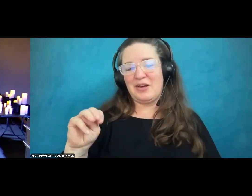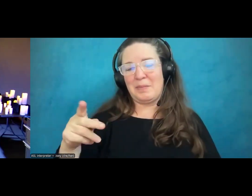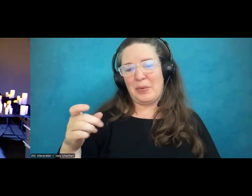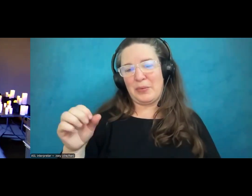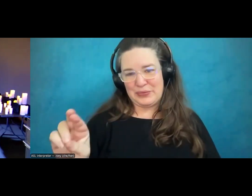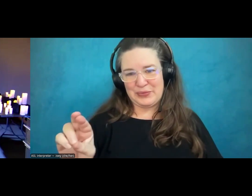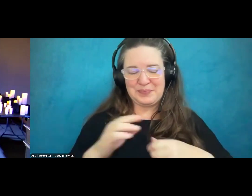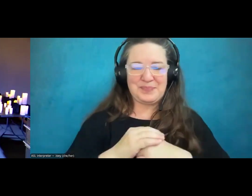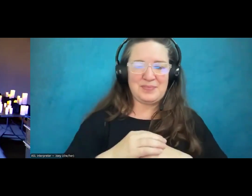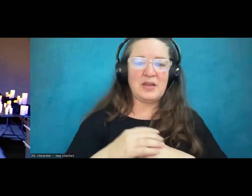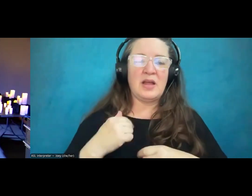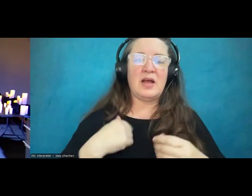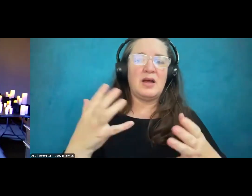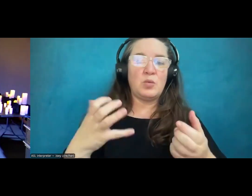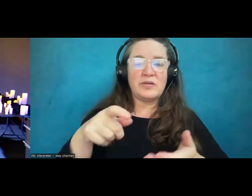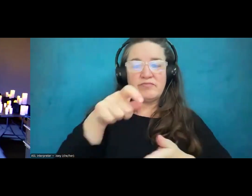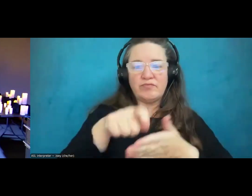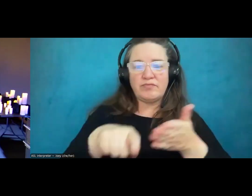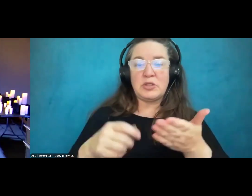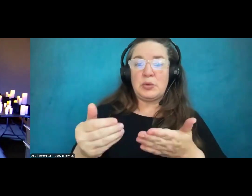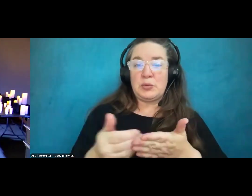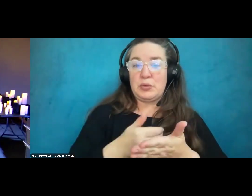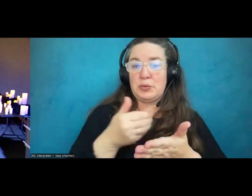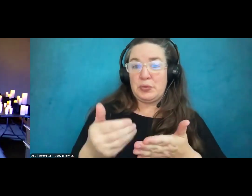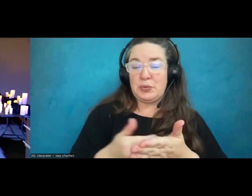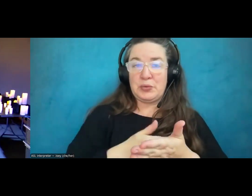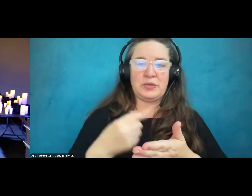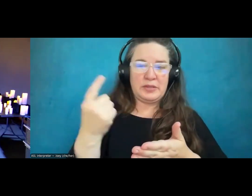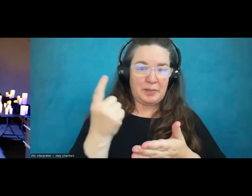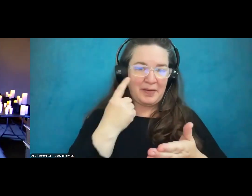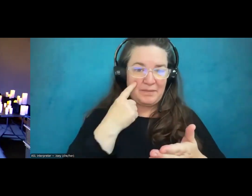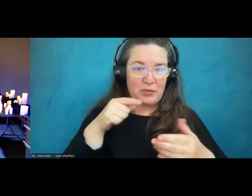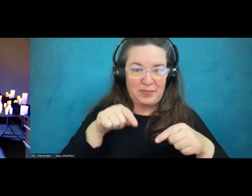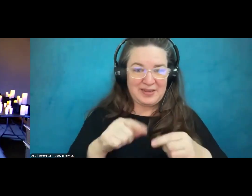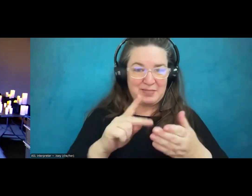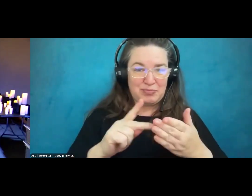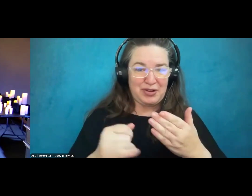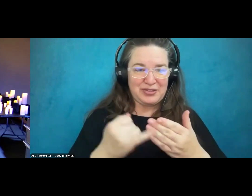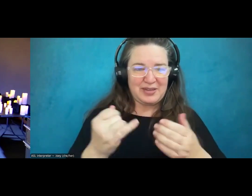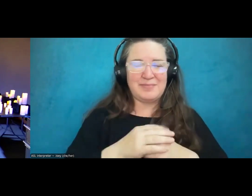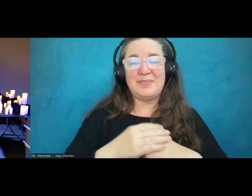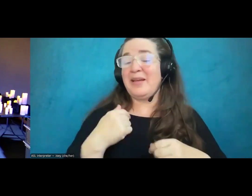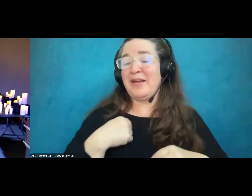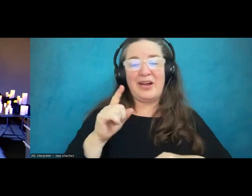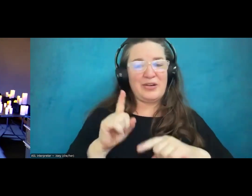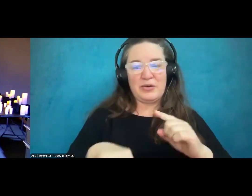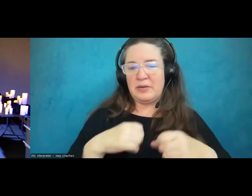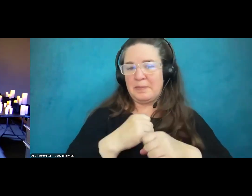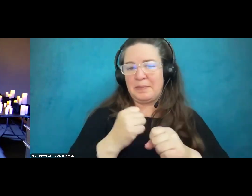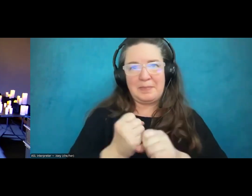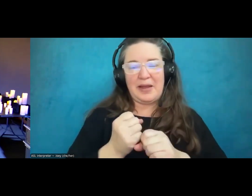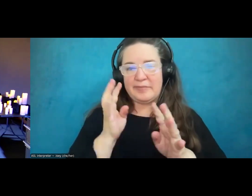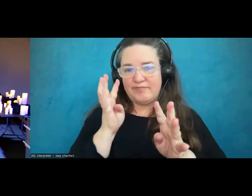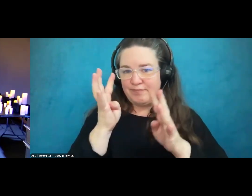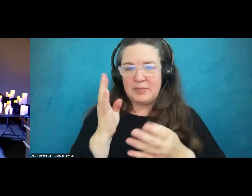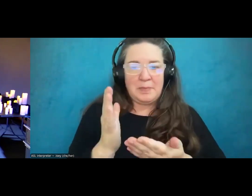And I wanted to write a new piece for my project, but it was very difficult. I couldn't compose in the way that I used to. And I